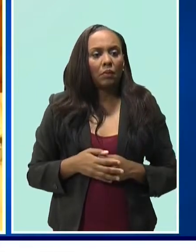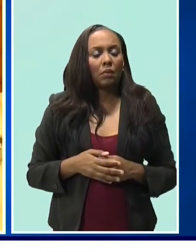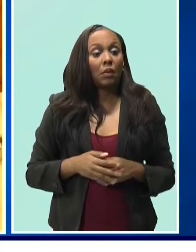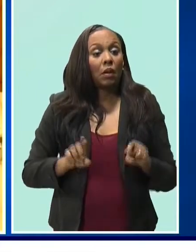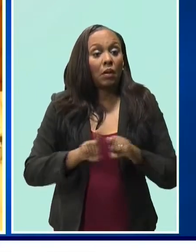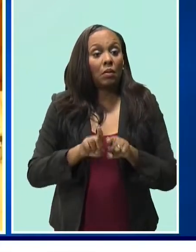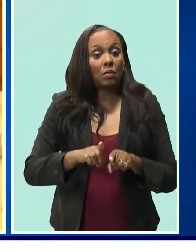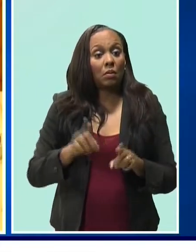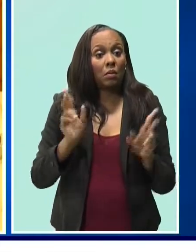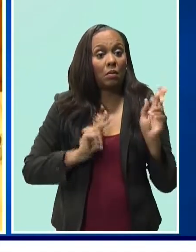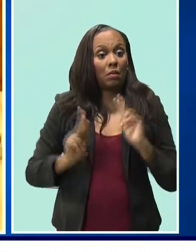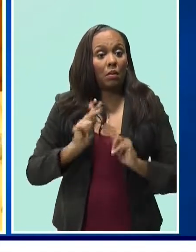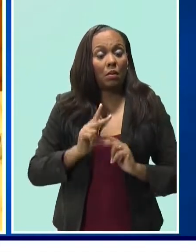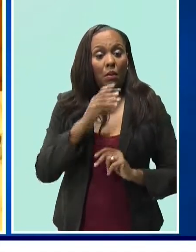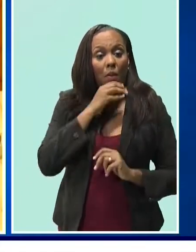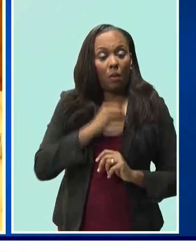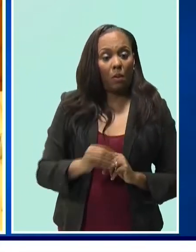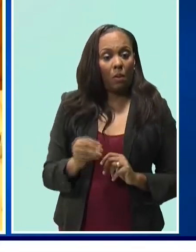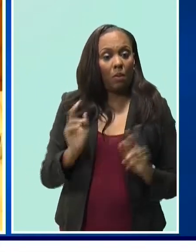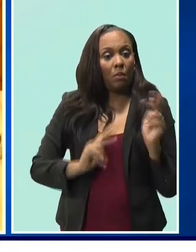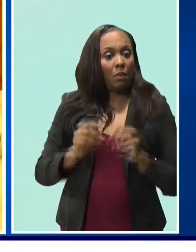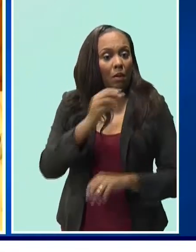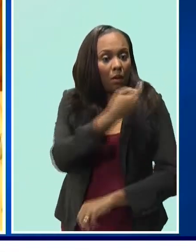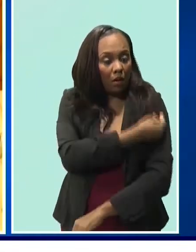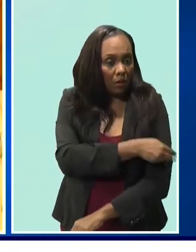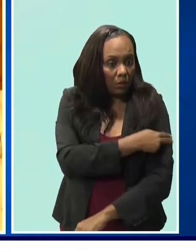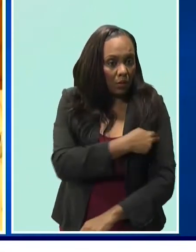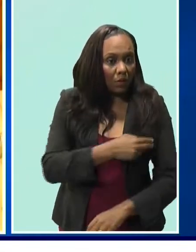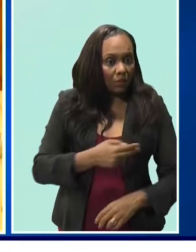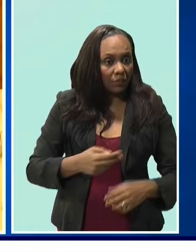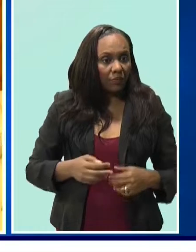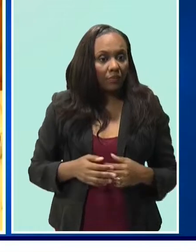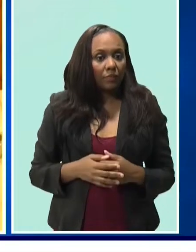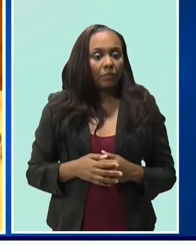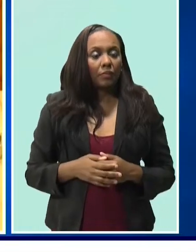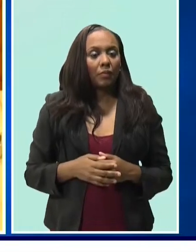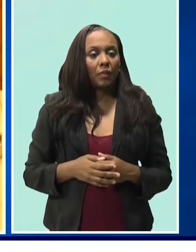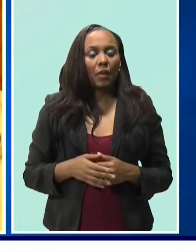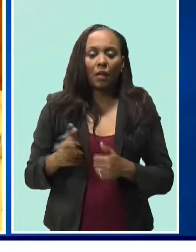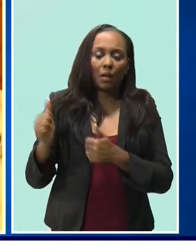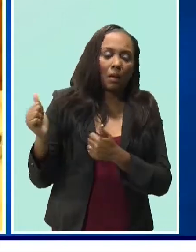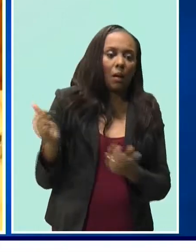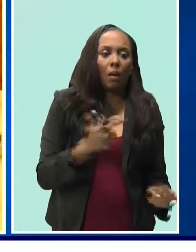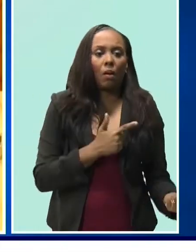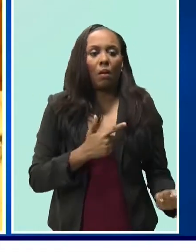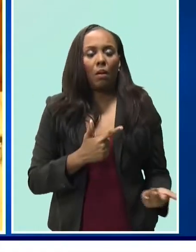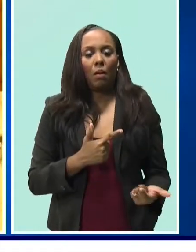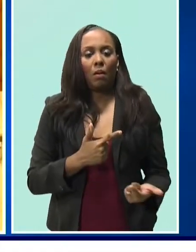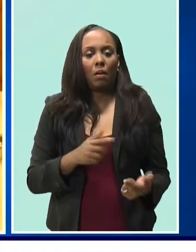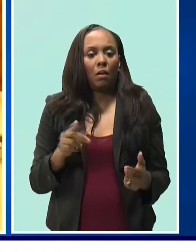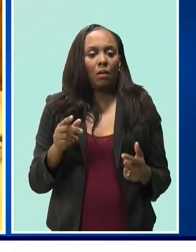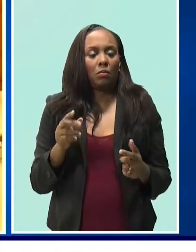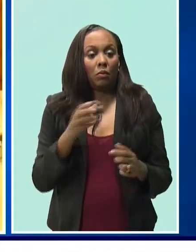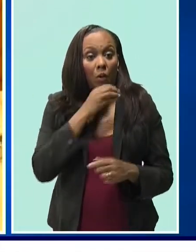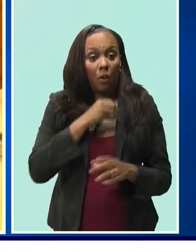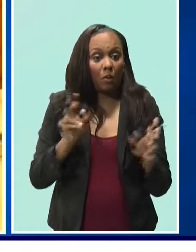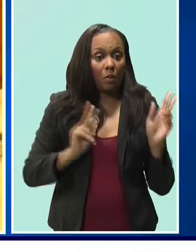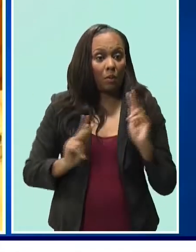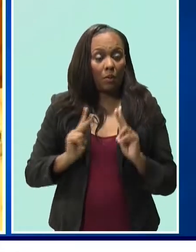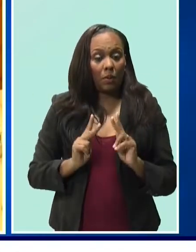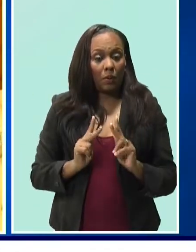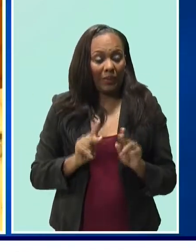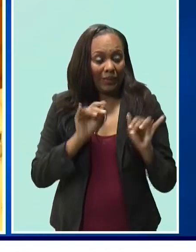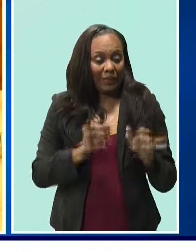geriatric hospitals, and therefore all persons in the geriatric hospital who